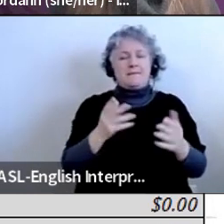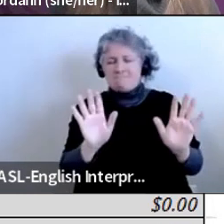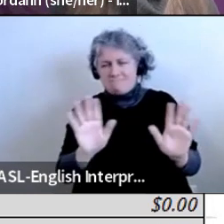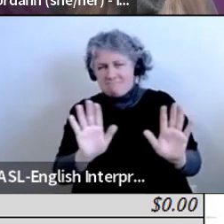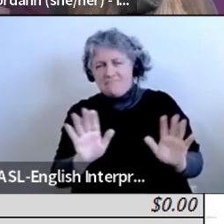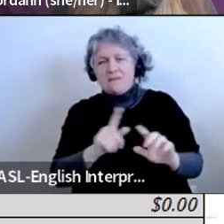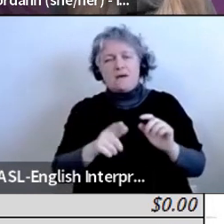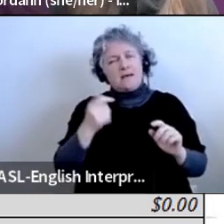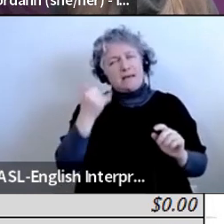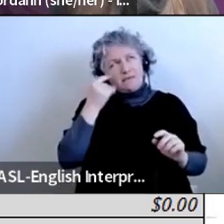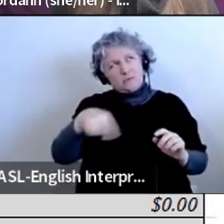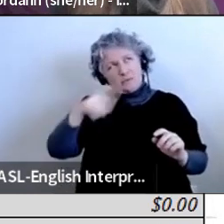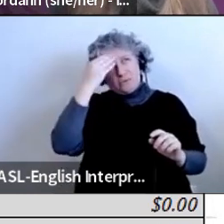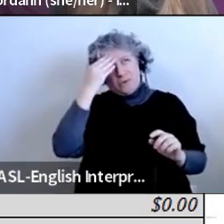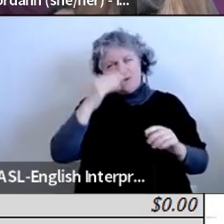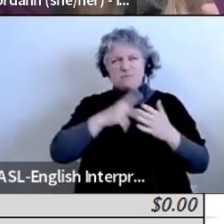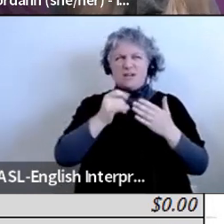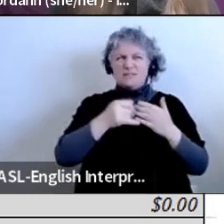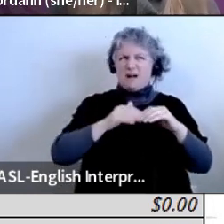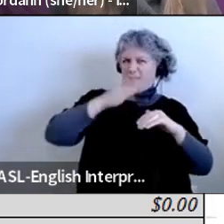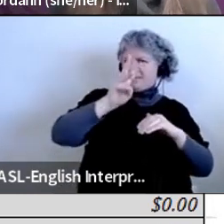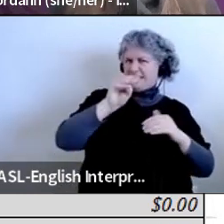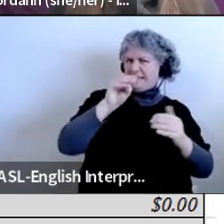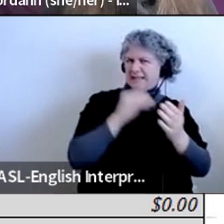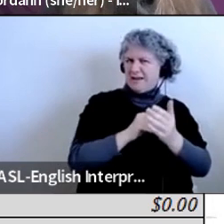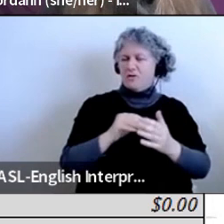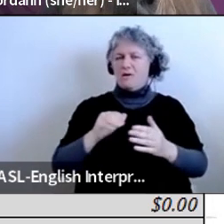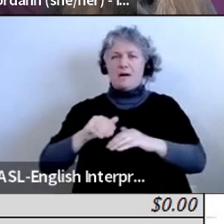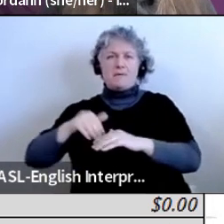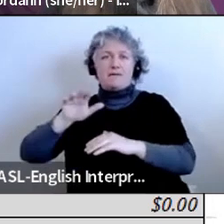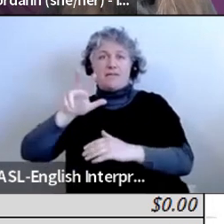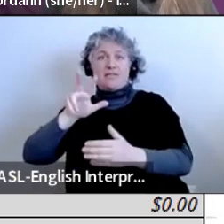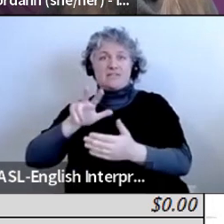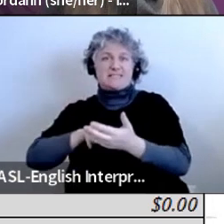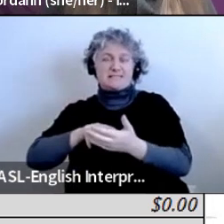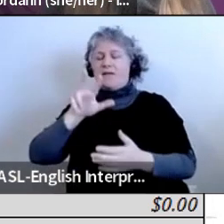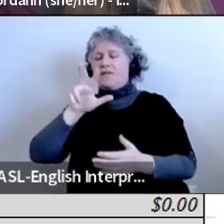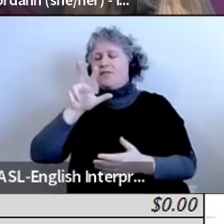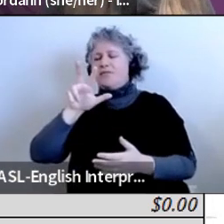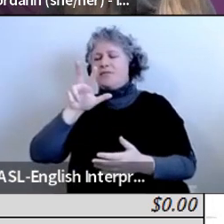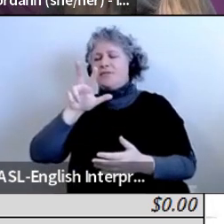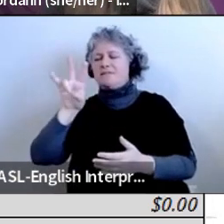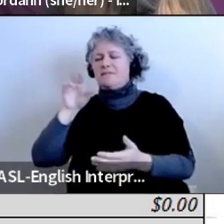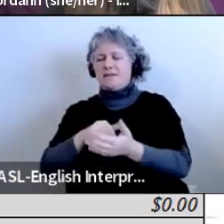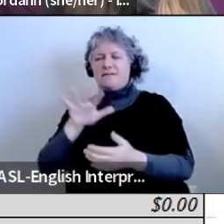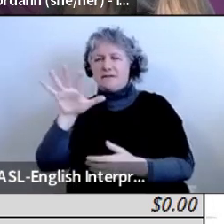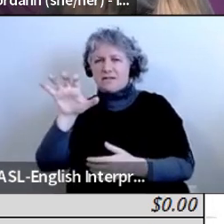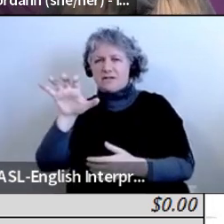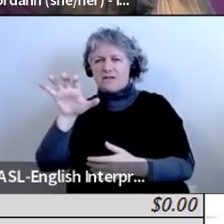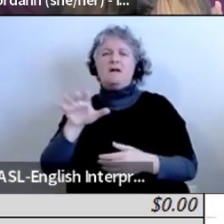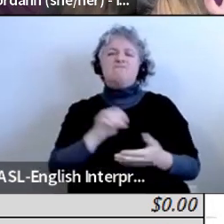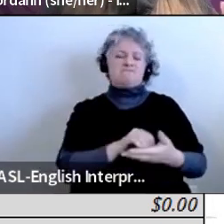your project will be above $60,000 or above $37,500, you can kind of communicate that here